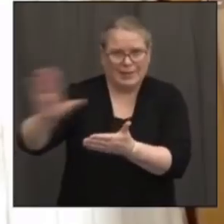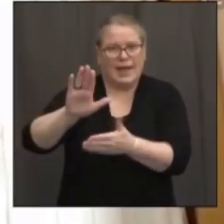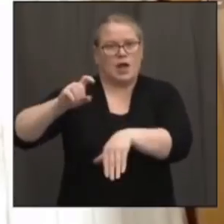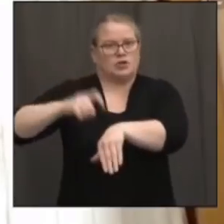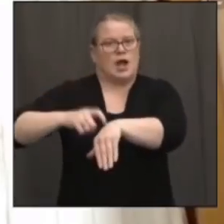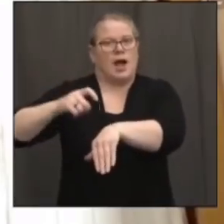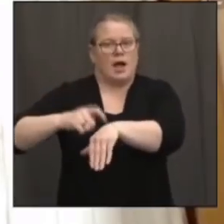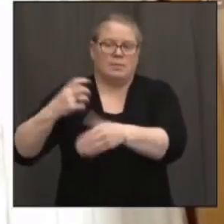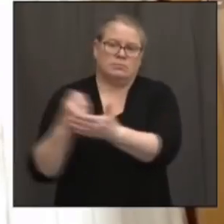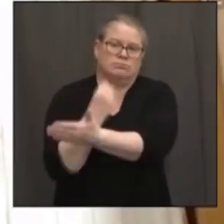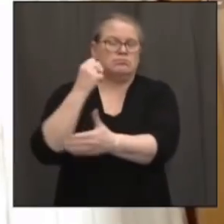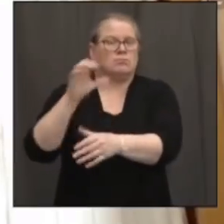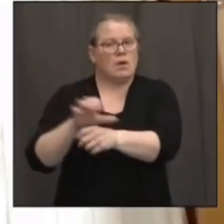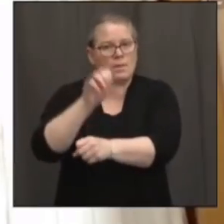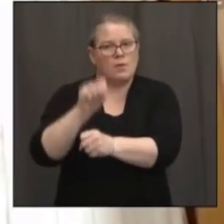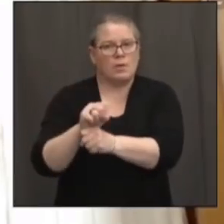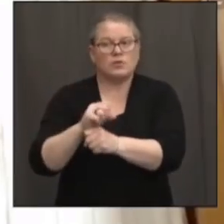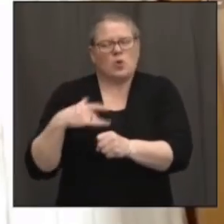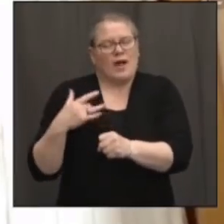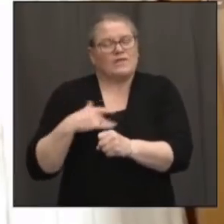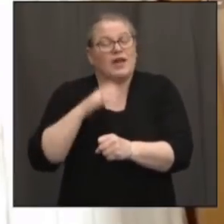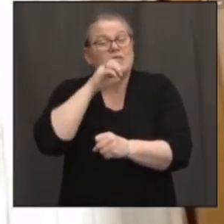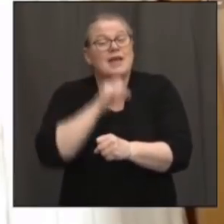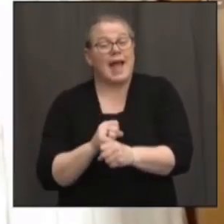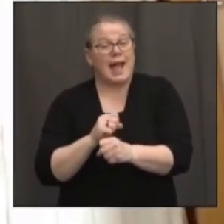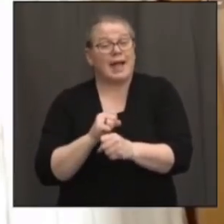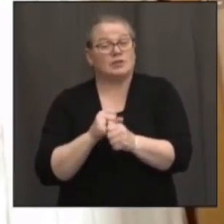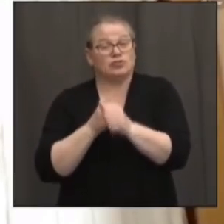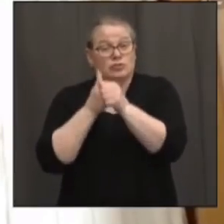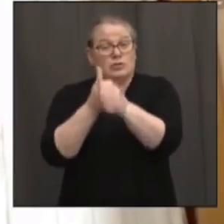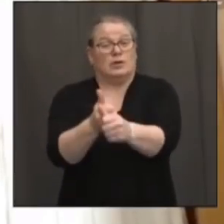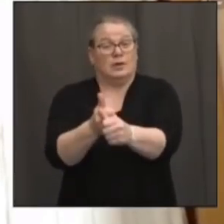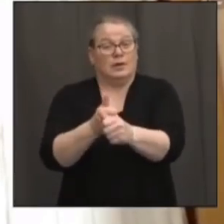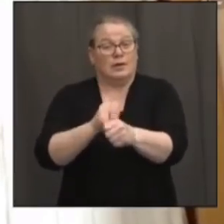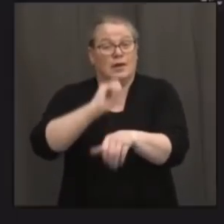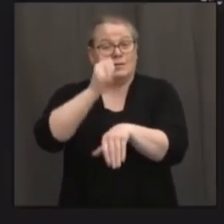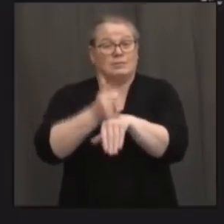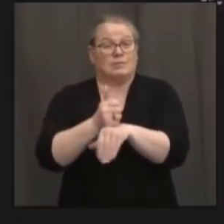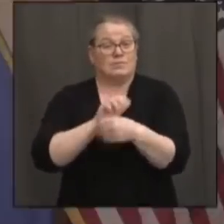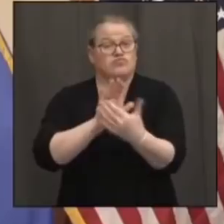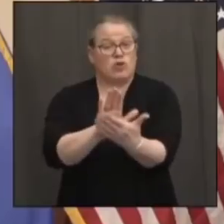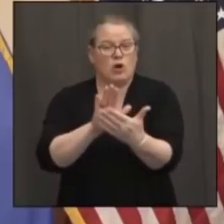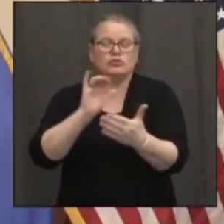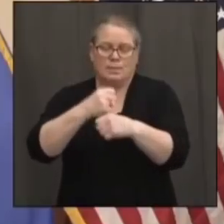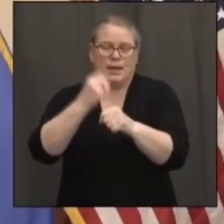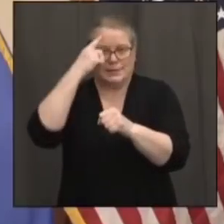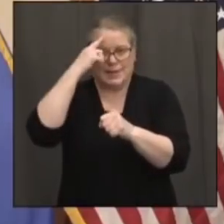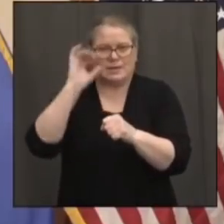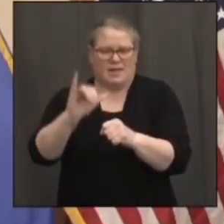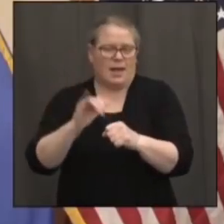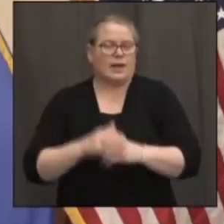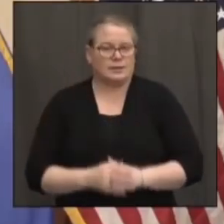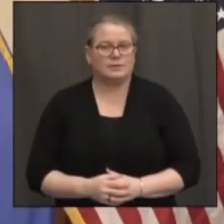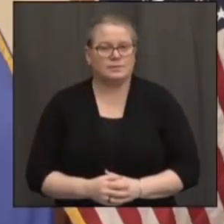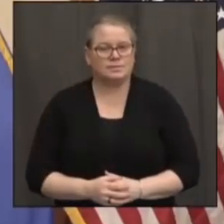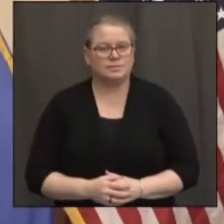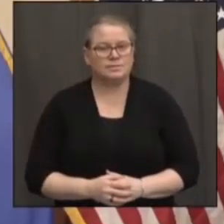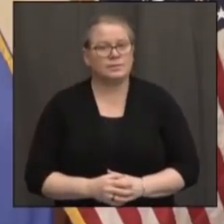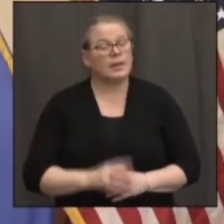of why the change to an age-based approach made a ton of sense. So, Governor, I know on Thursday you're going to